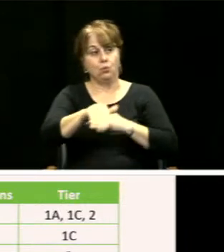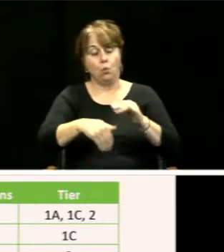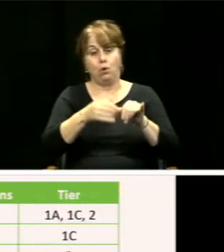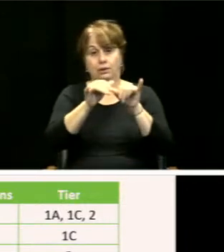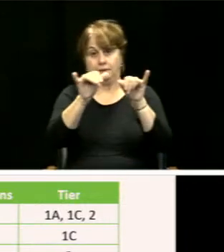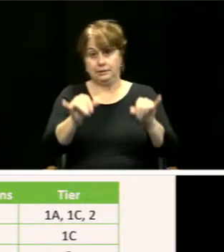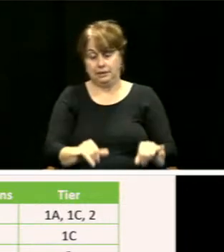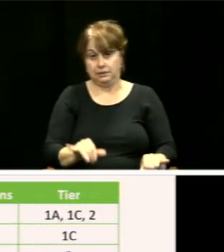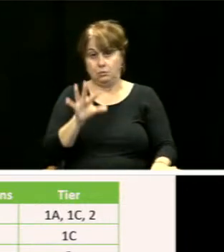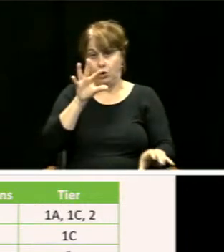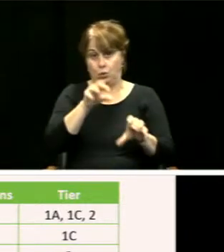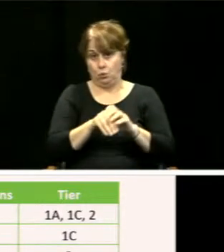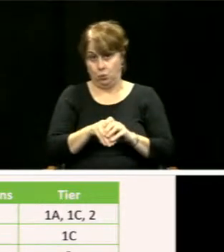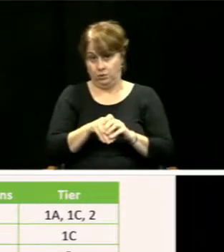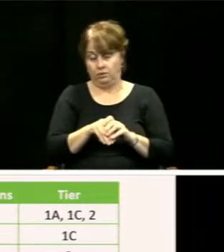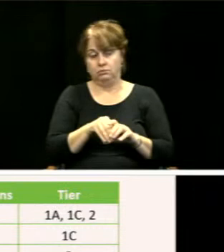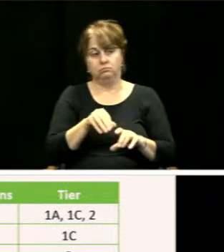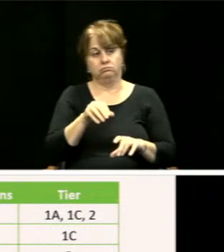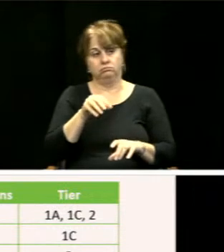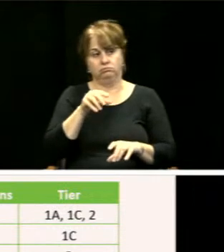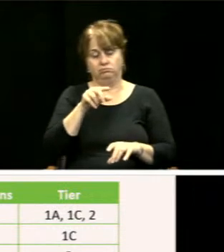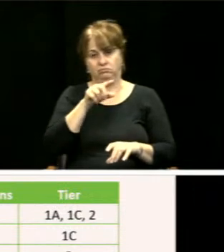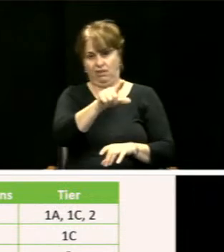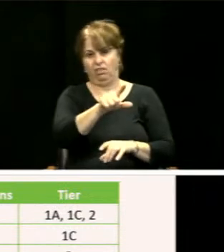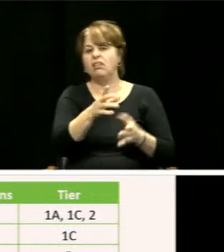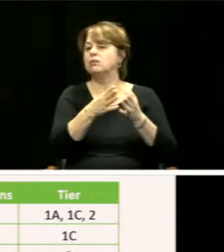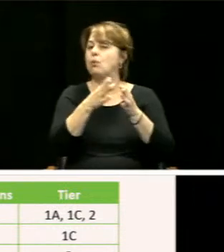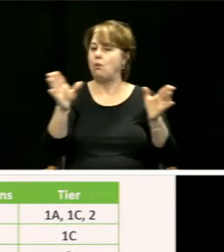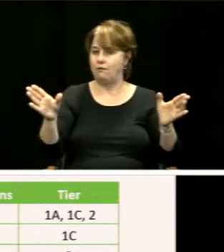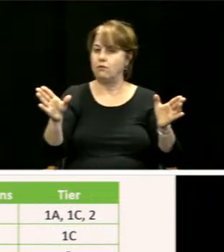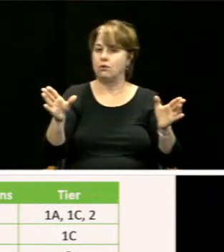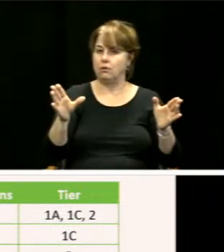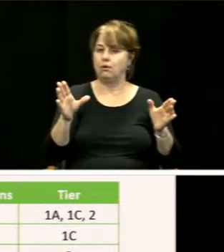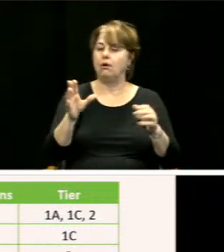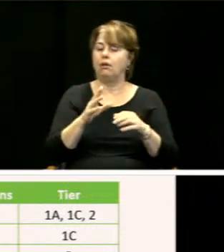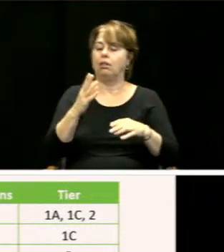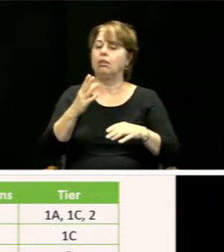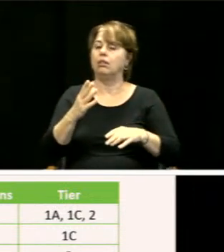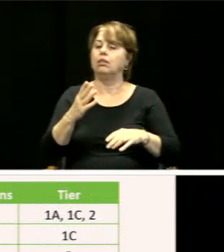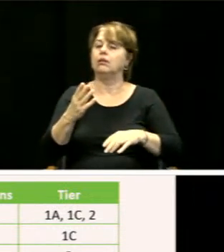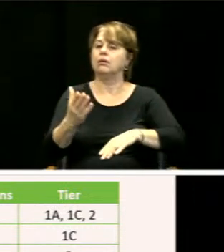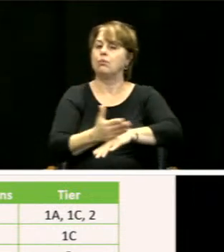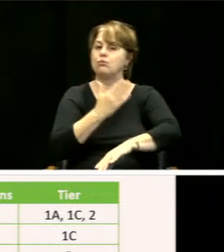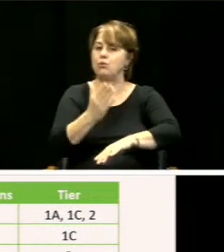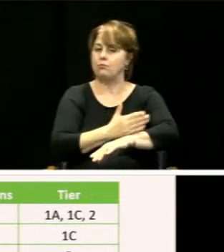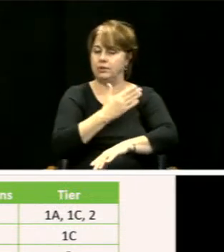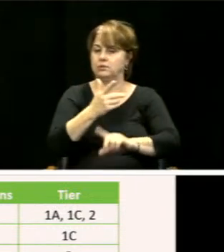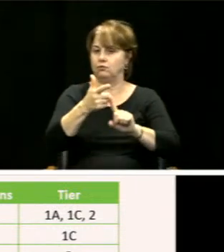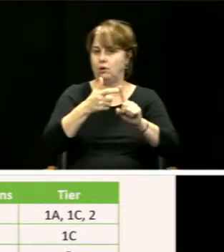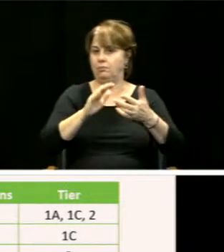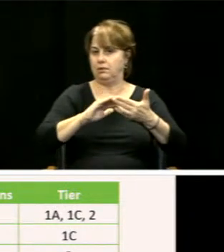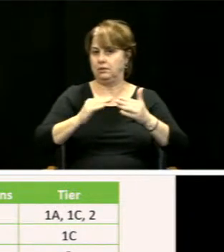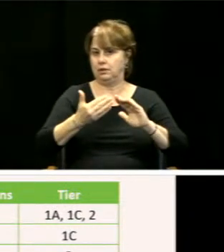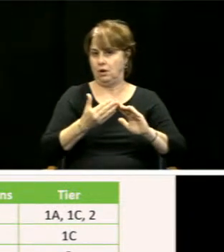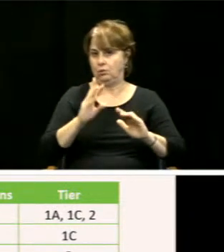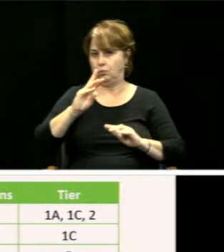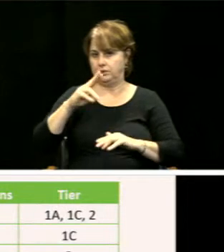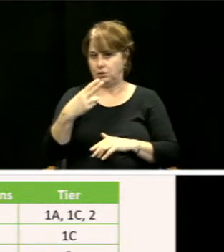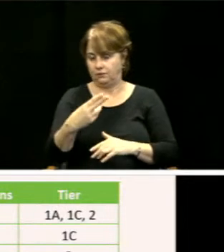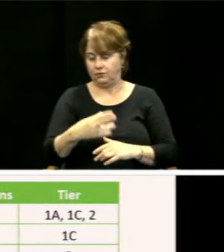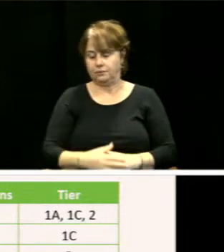are now included in this overall stormwater improvements that the town is looking